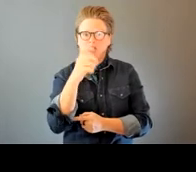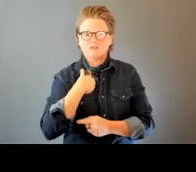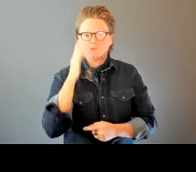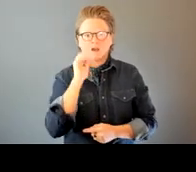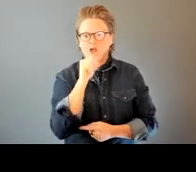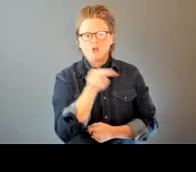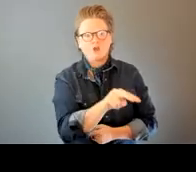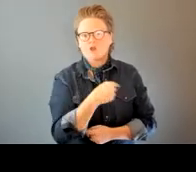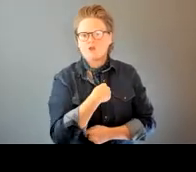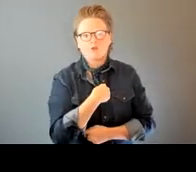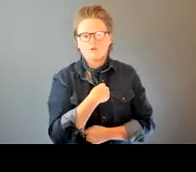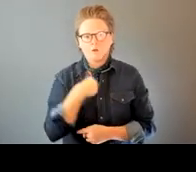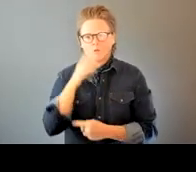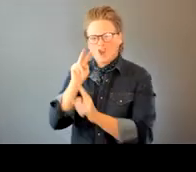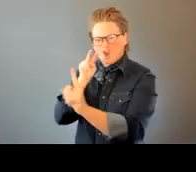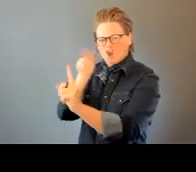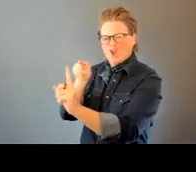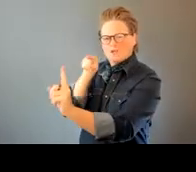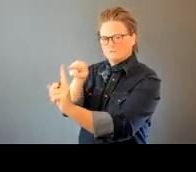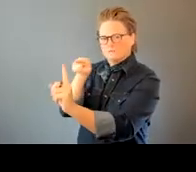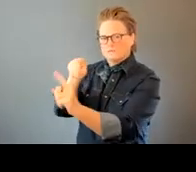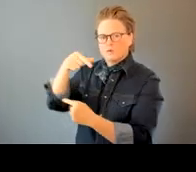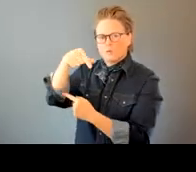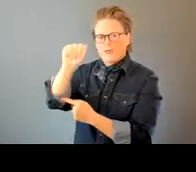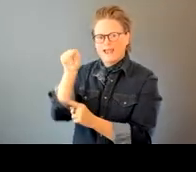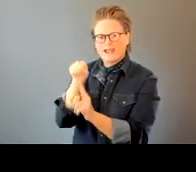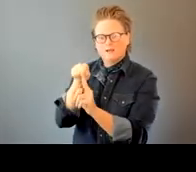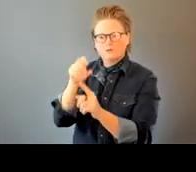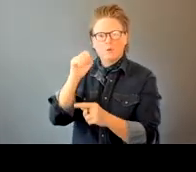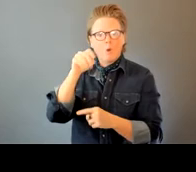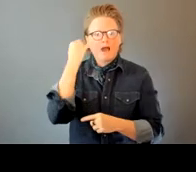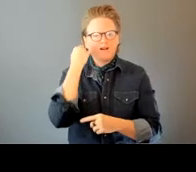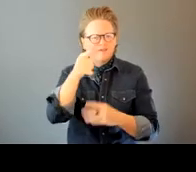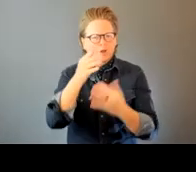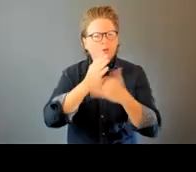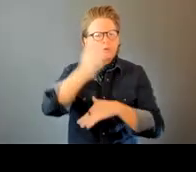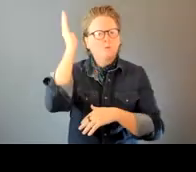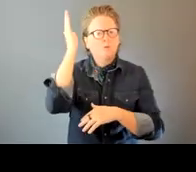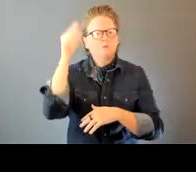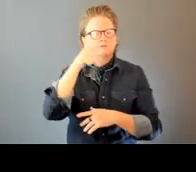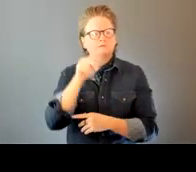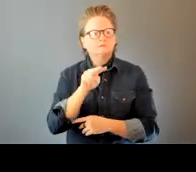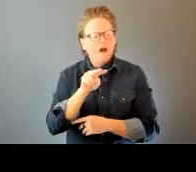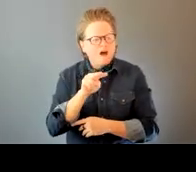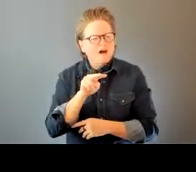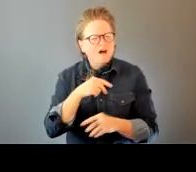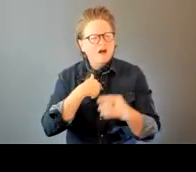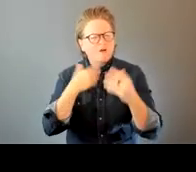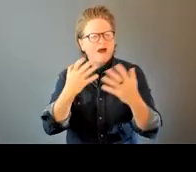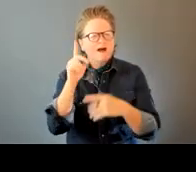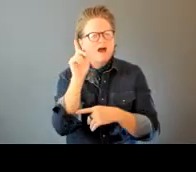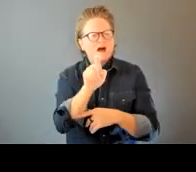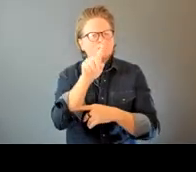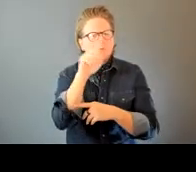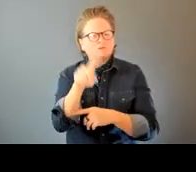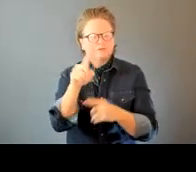QA at the end. So I'm not even going to be looking at the chat box. I'm going to be looking specifically at the Q&A, which